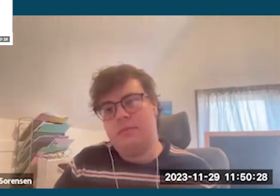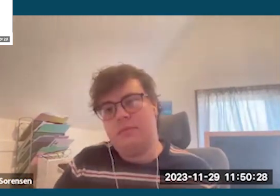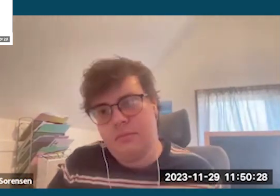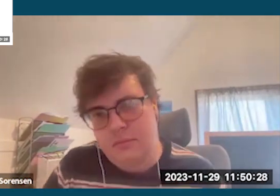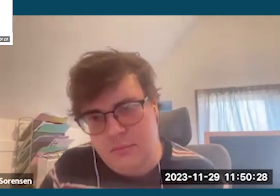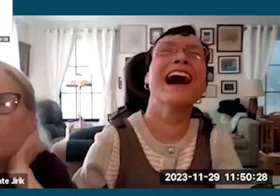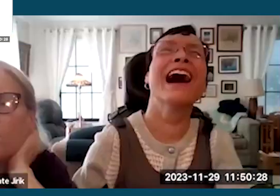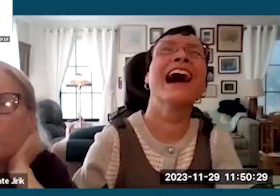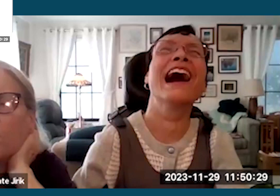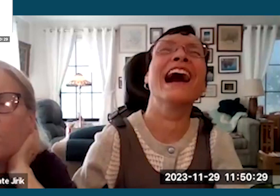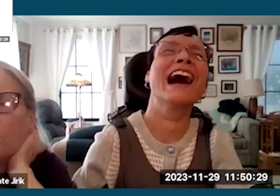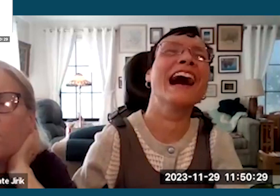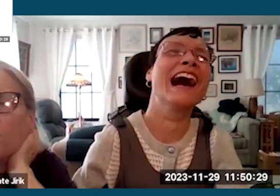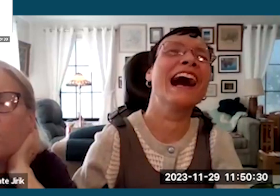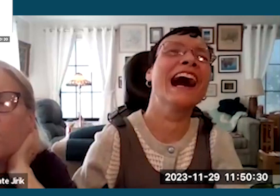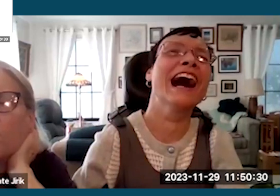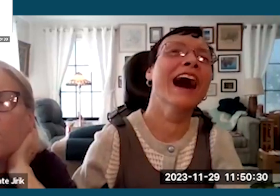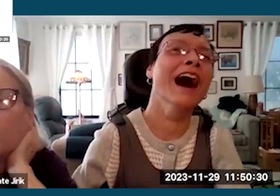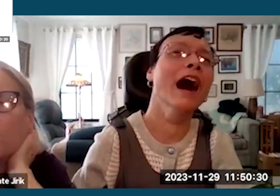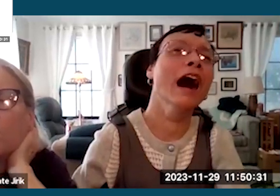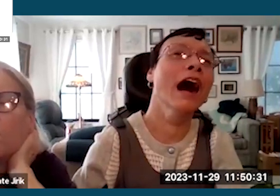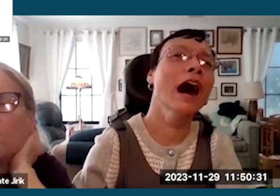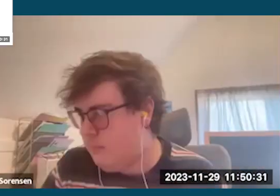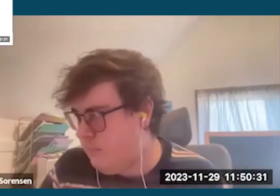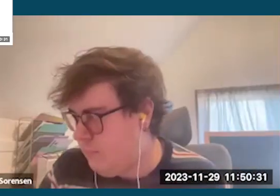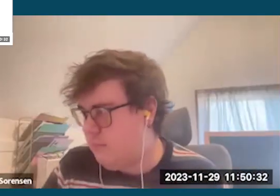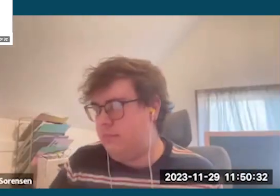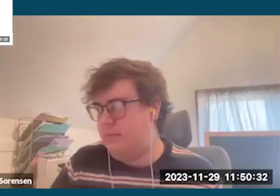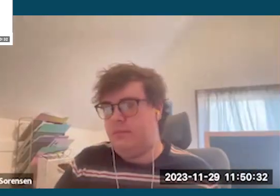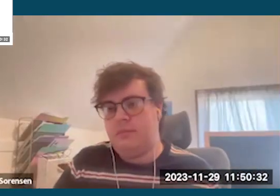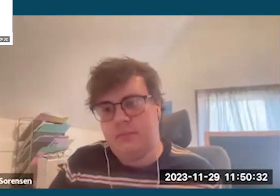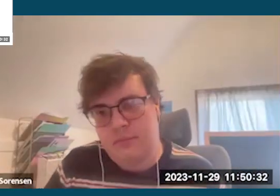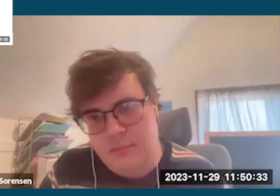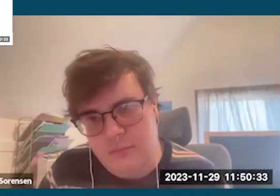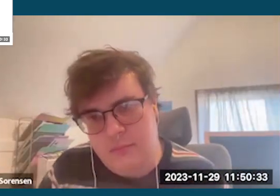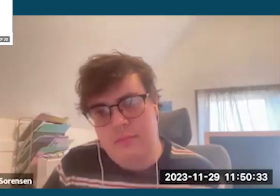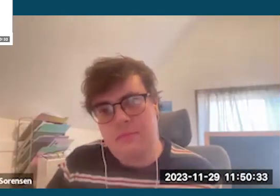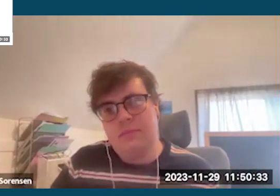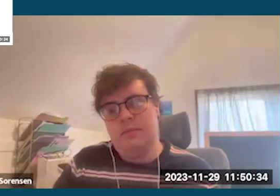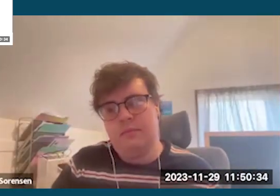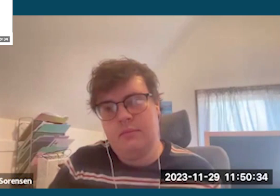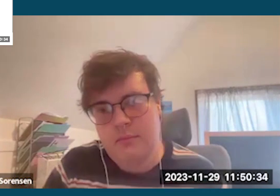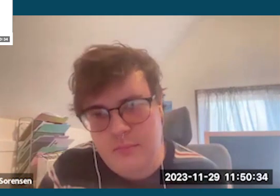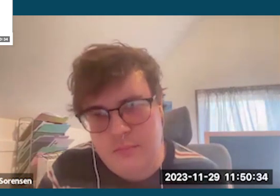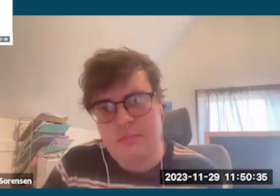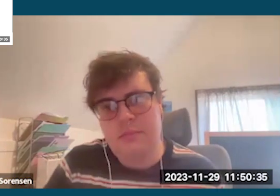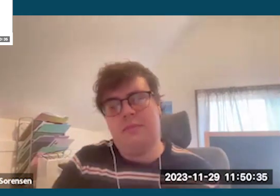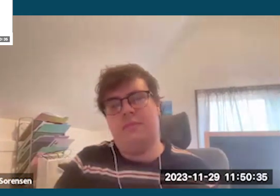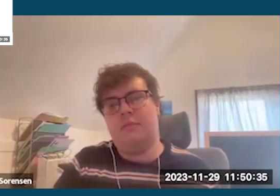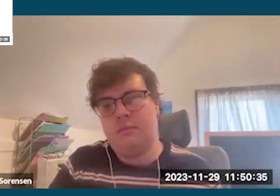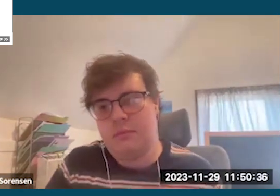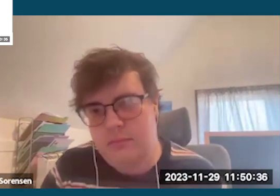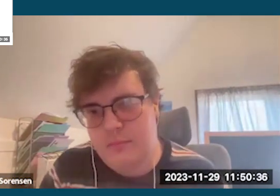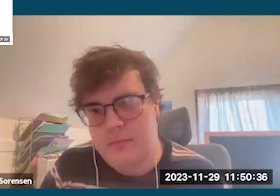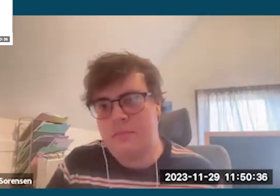on. I eventually managed to convince him that I was there of my own free will and capable of understanding and